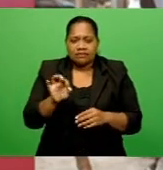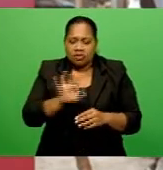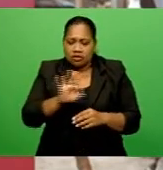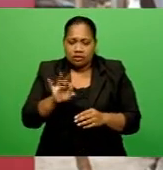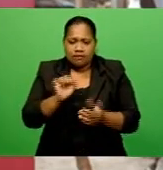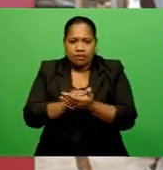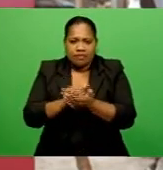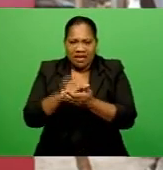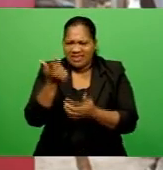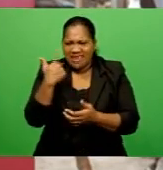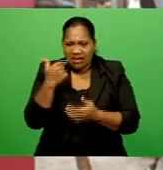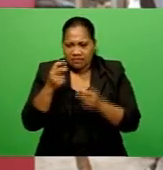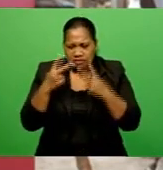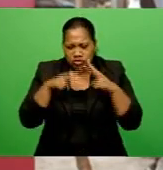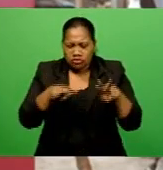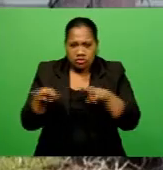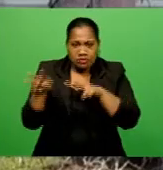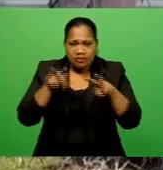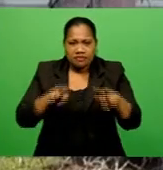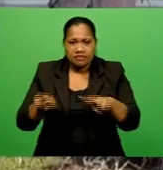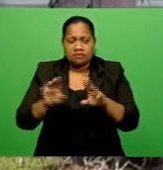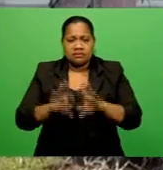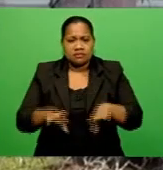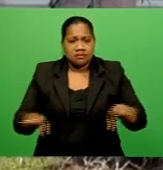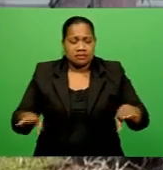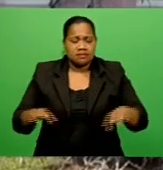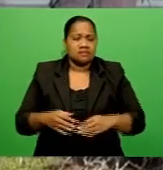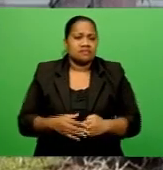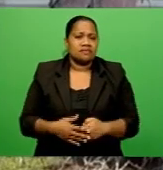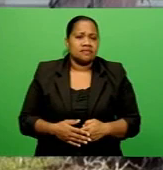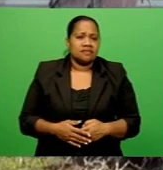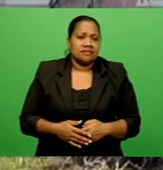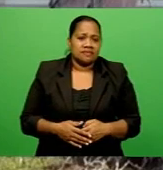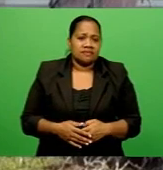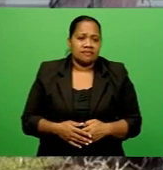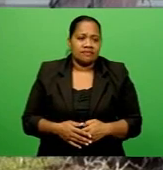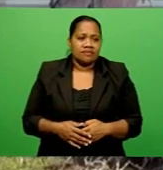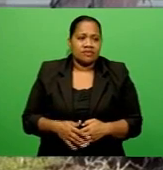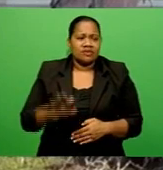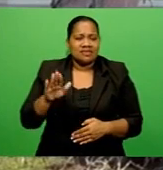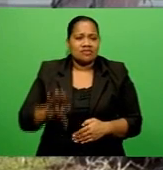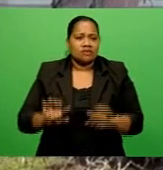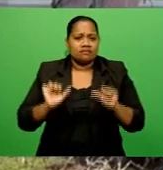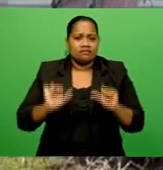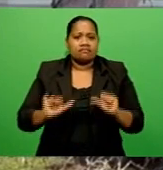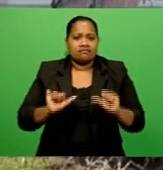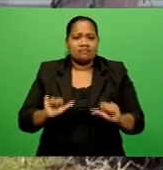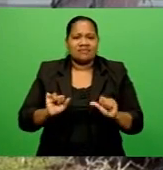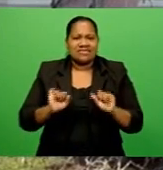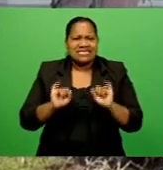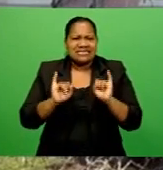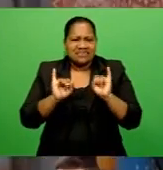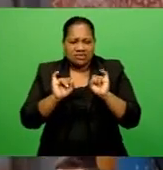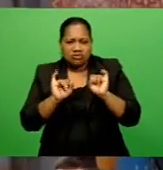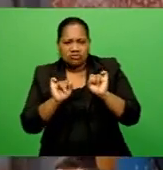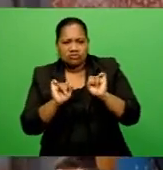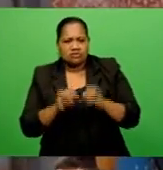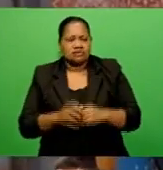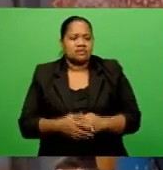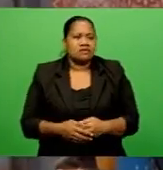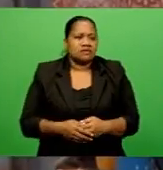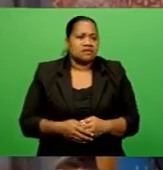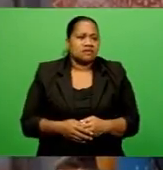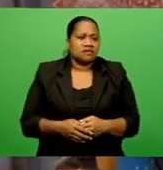why I am highlighting this as a child protection related issue is because if we do not